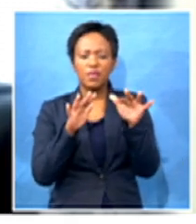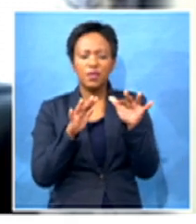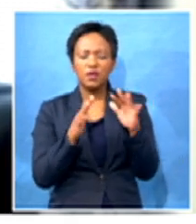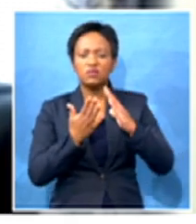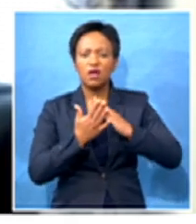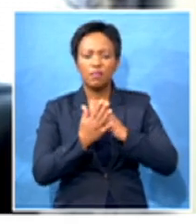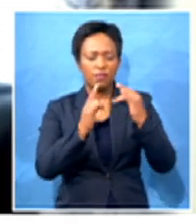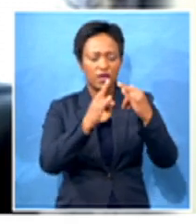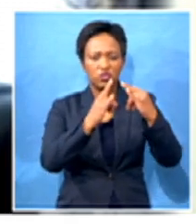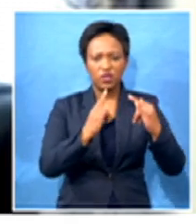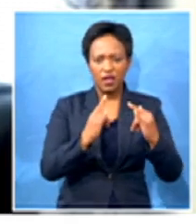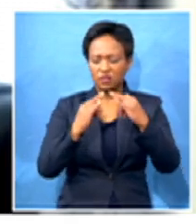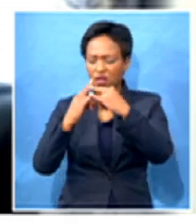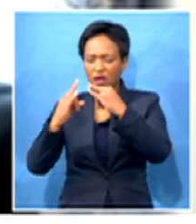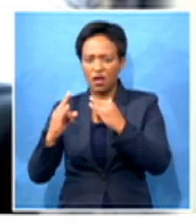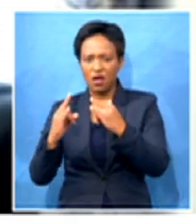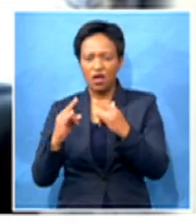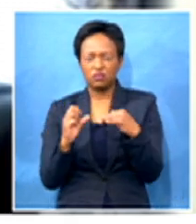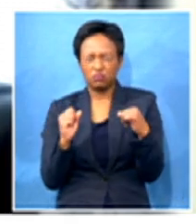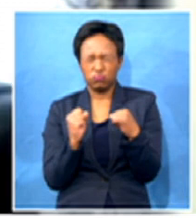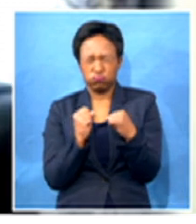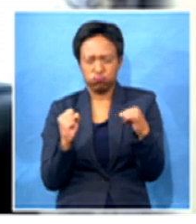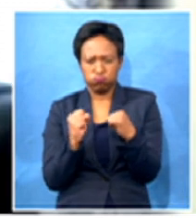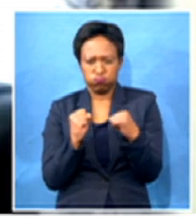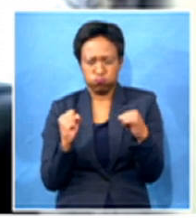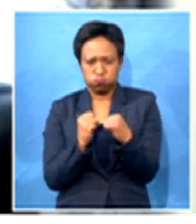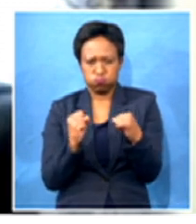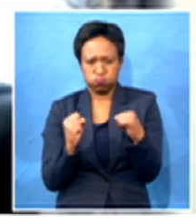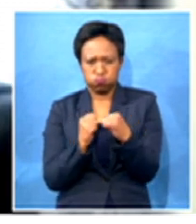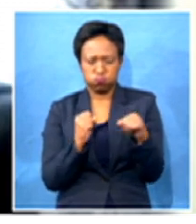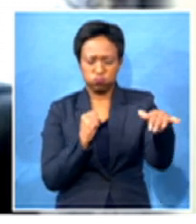shelter which is very cold, you know, areas,